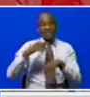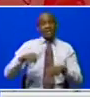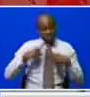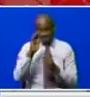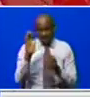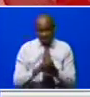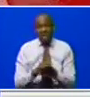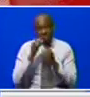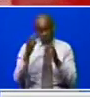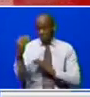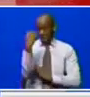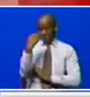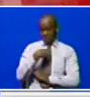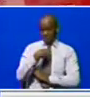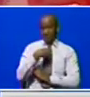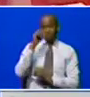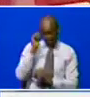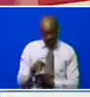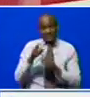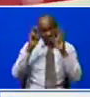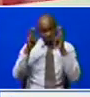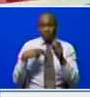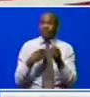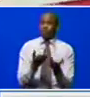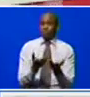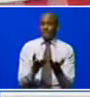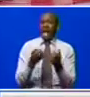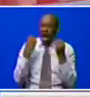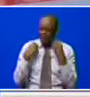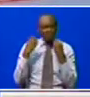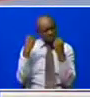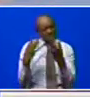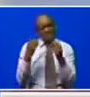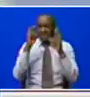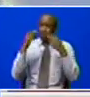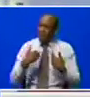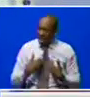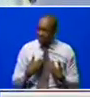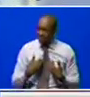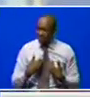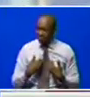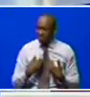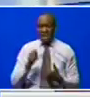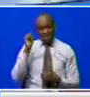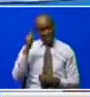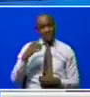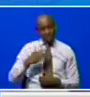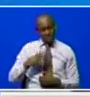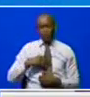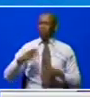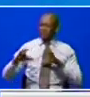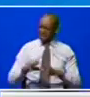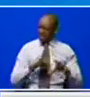If you ask me, we haven't done the issues because there's so many issues that Kenyans have been grappling